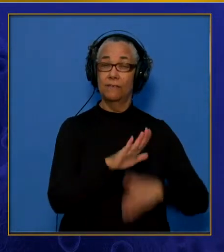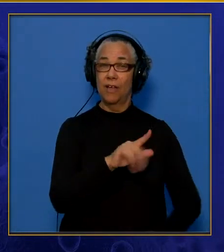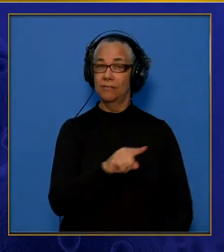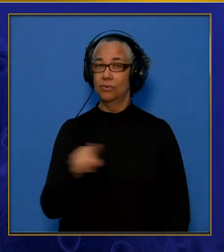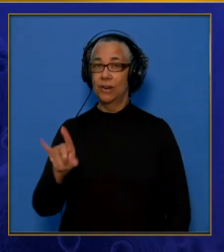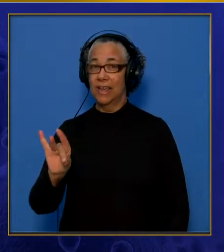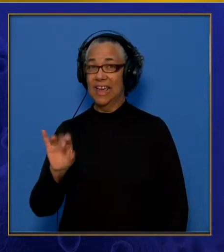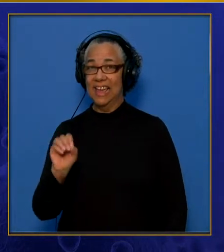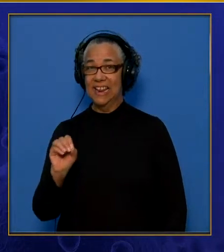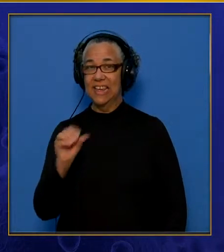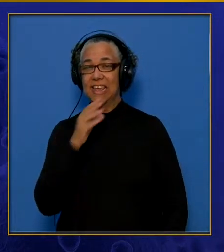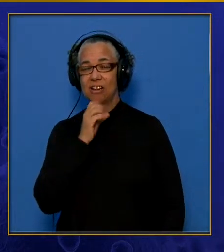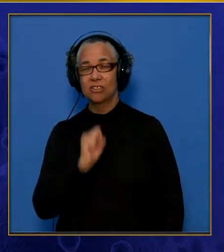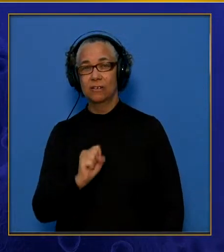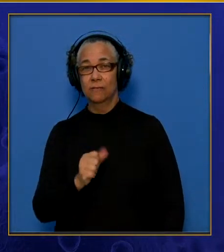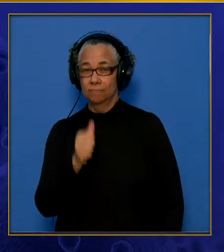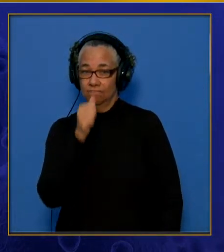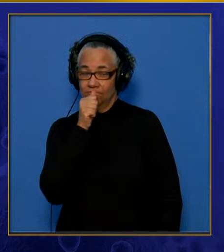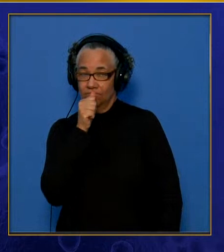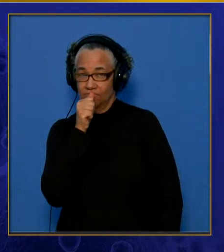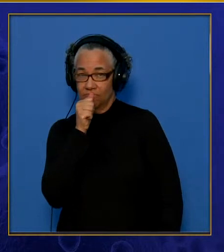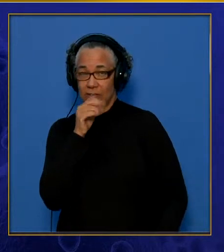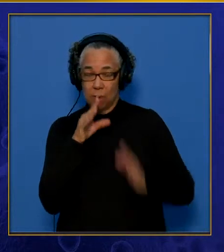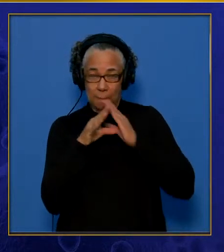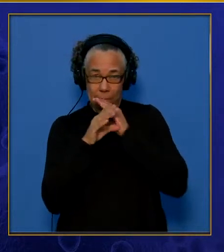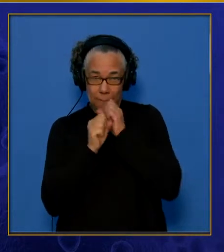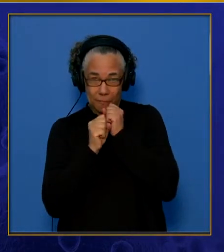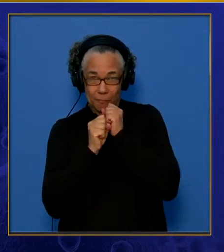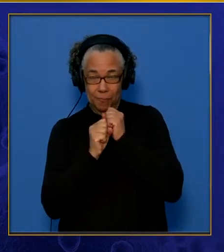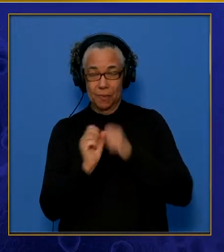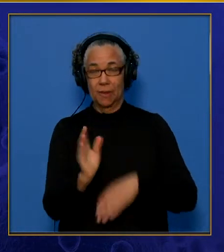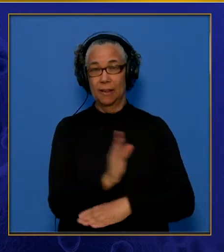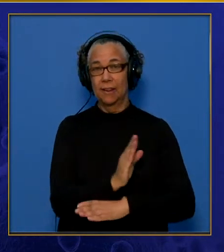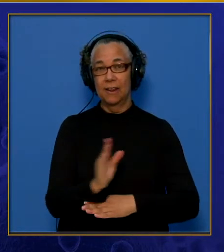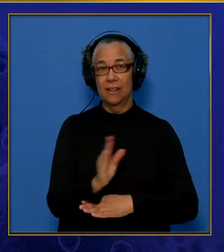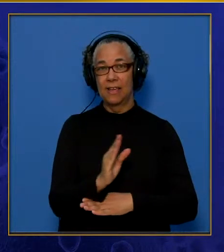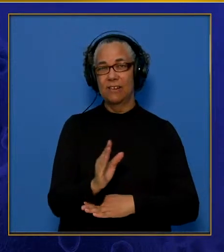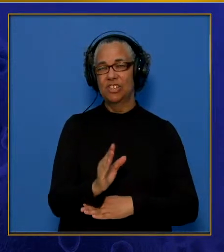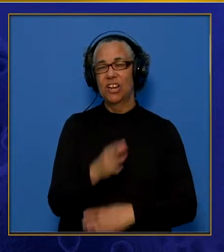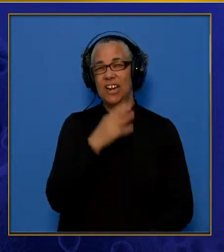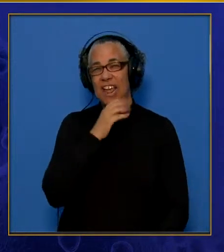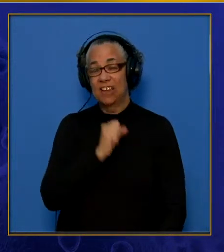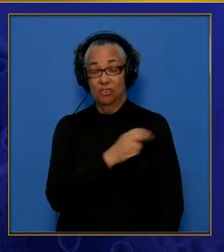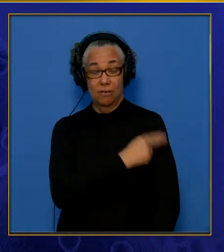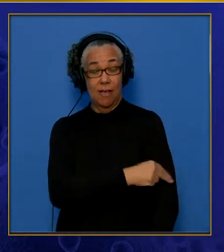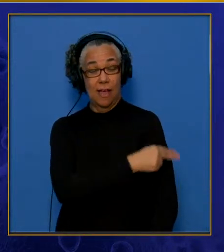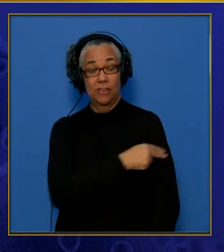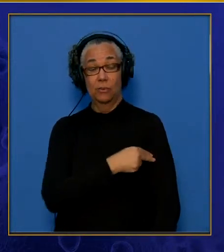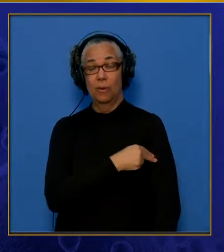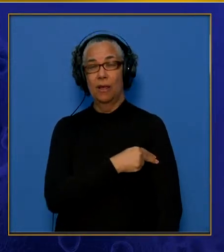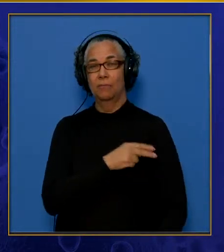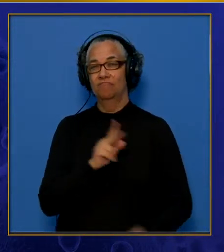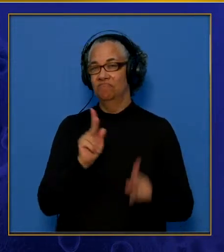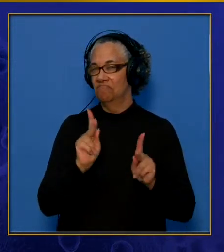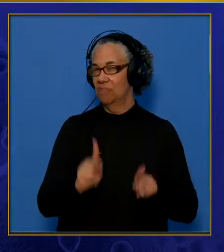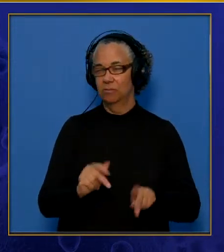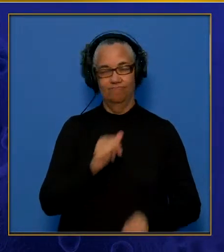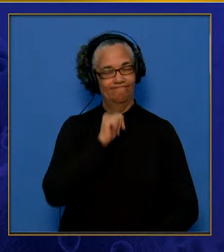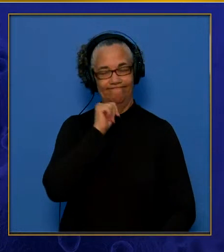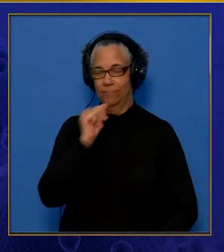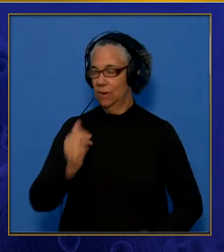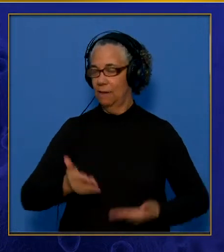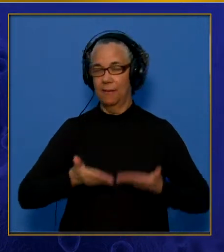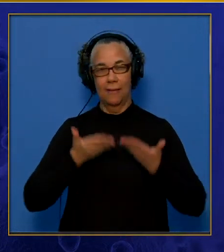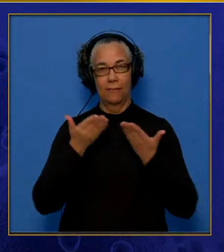protect privacy and confidentiality, the average age and age range of the hospitalized cases, will not be